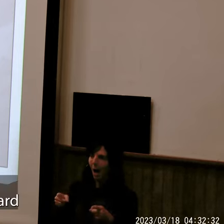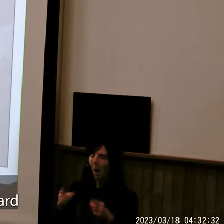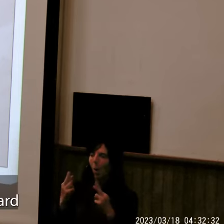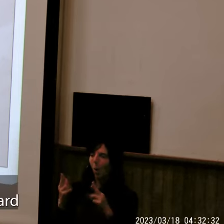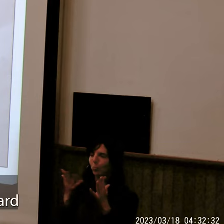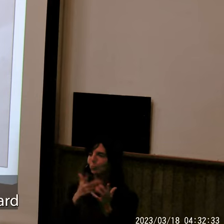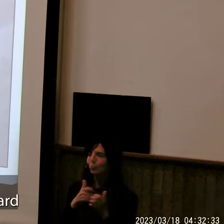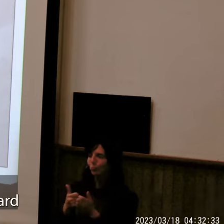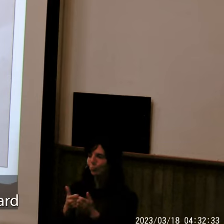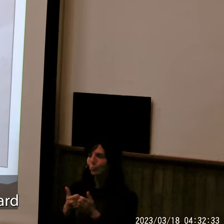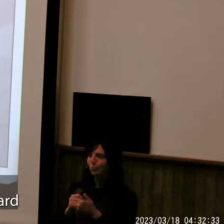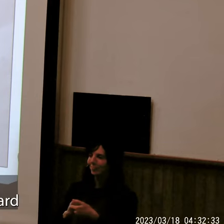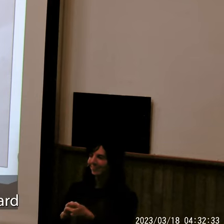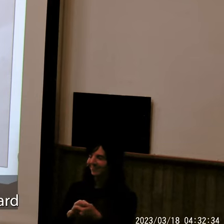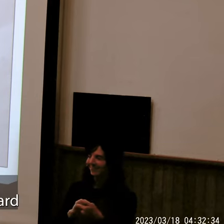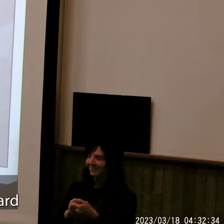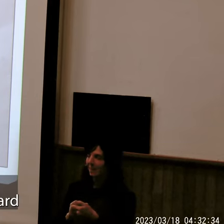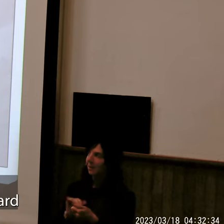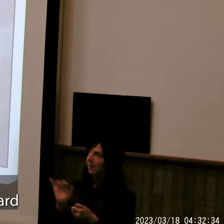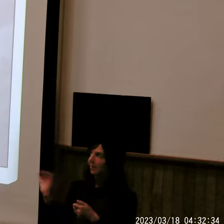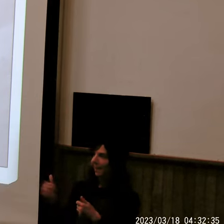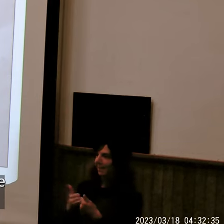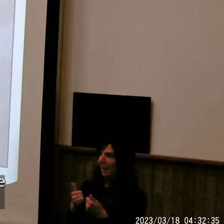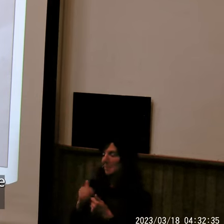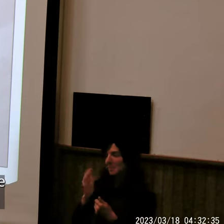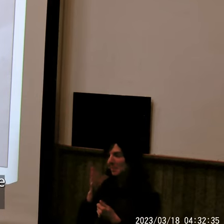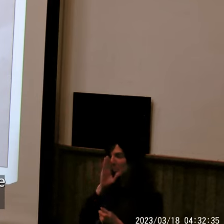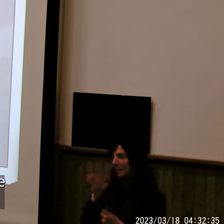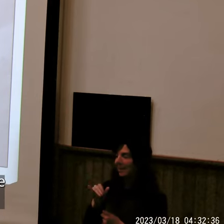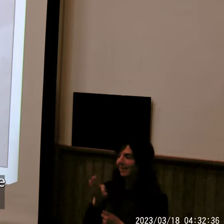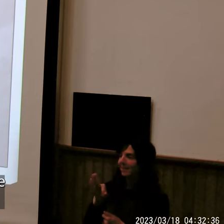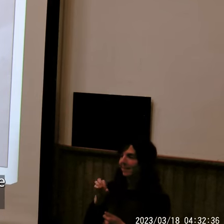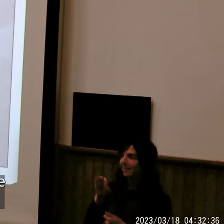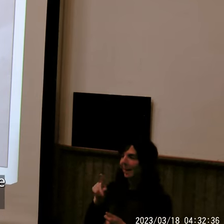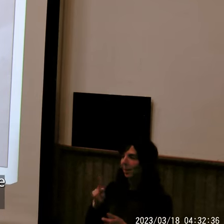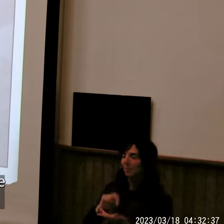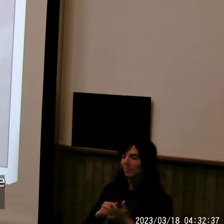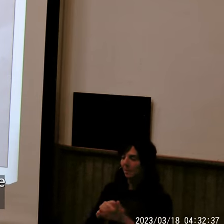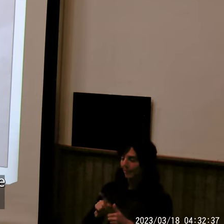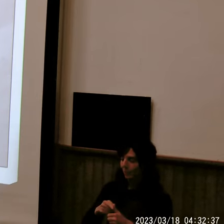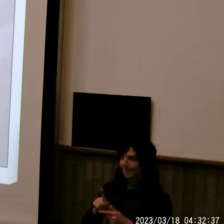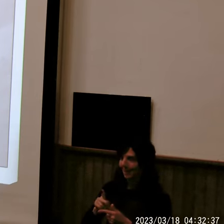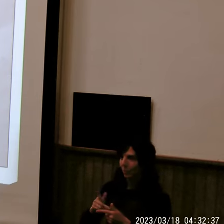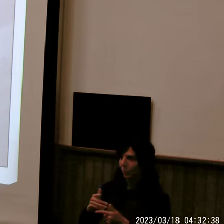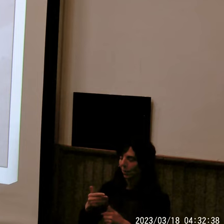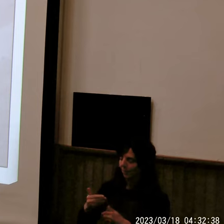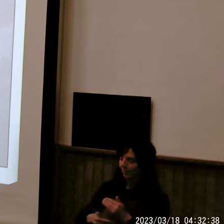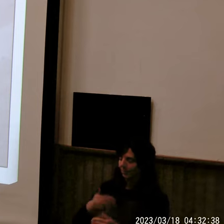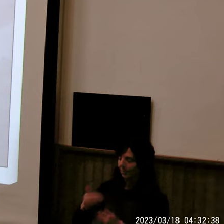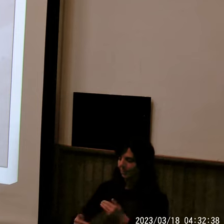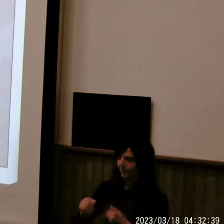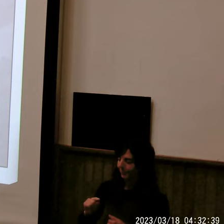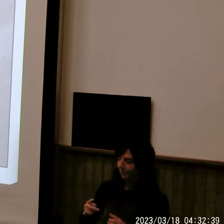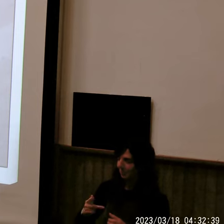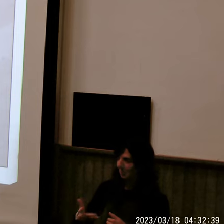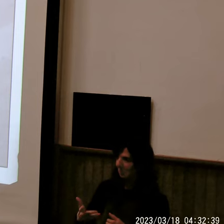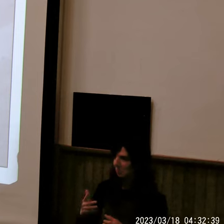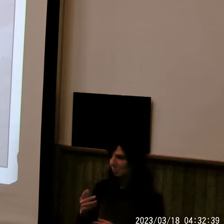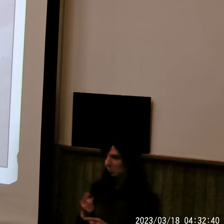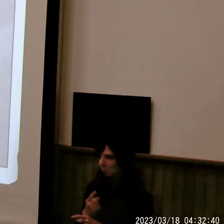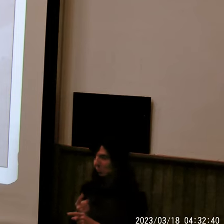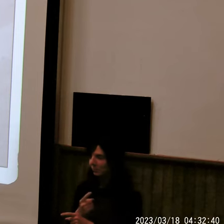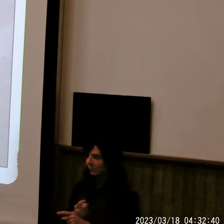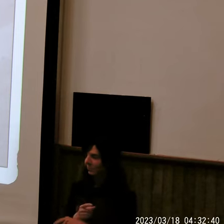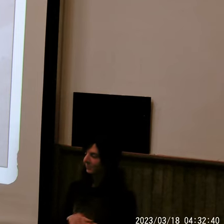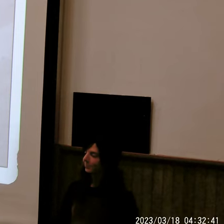As a story then, If Found is relatively straightforward in that it moves in a straight line through a sequence of chronological events. If we